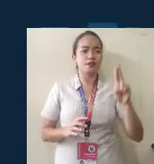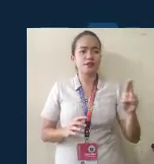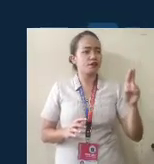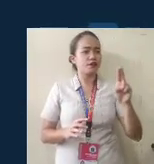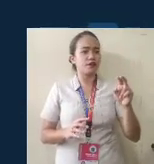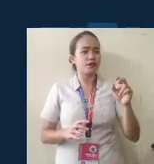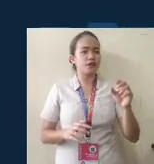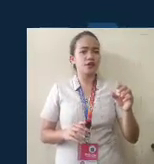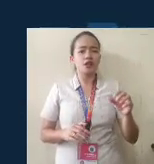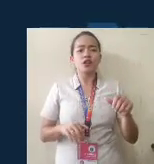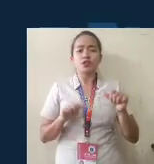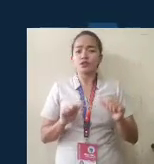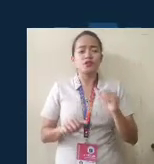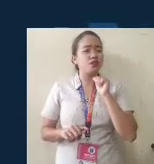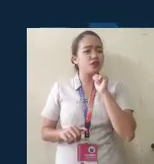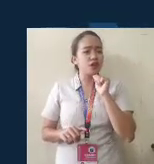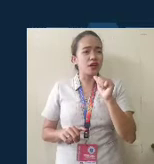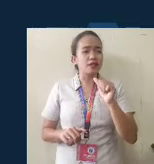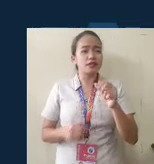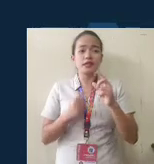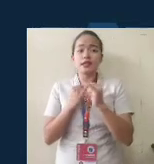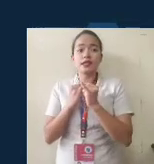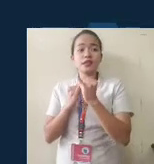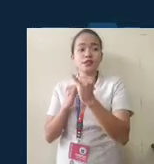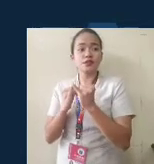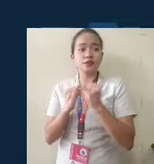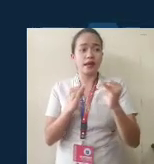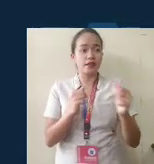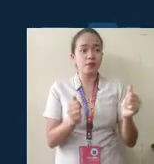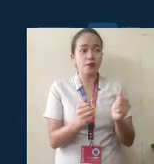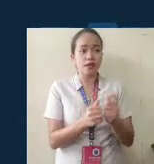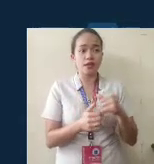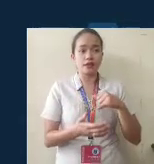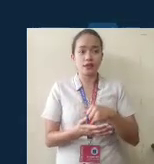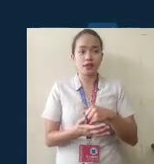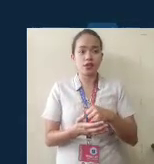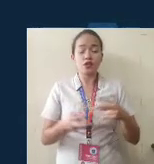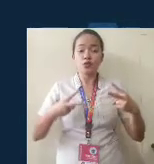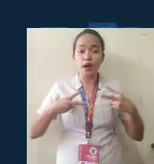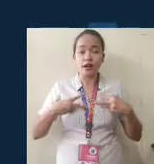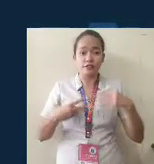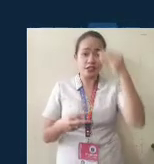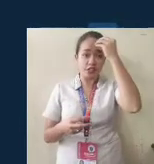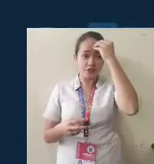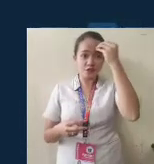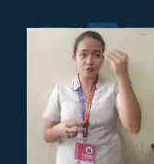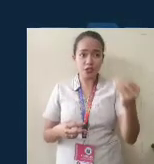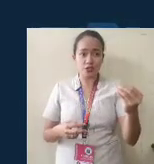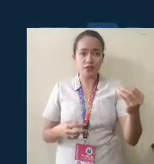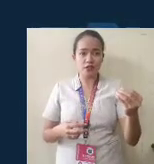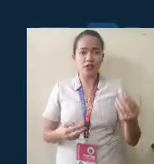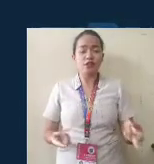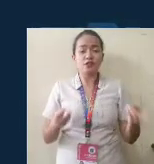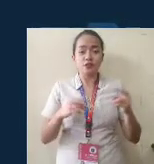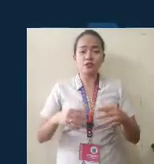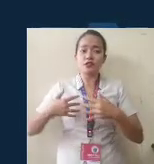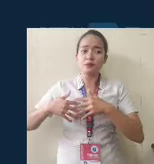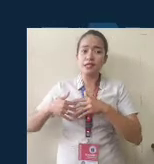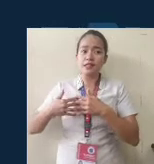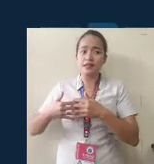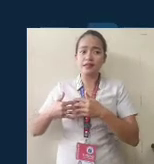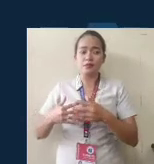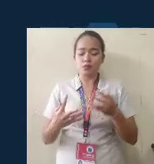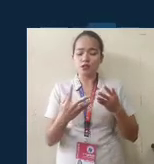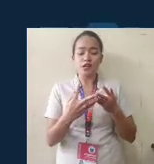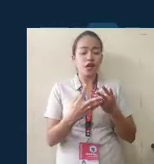it to obtain information. Feedback mechanism was through private email,